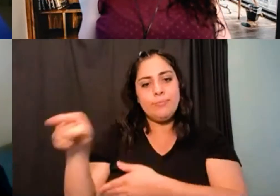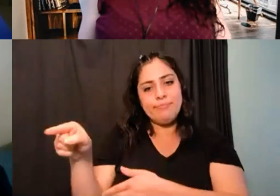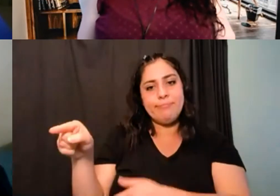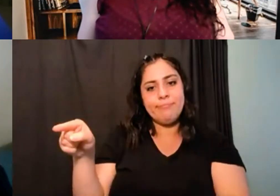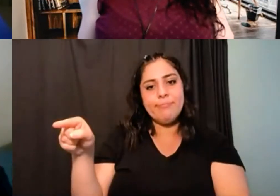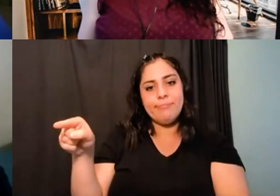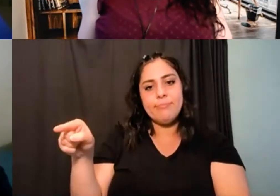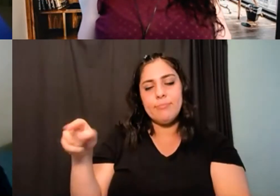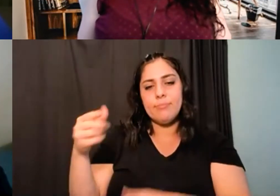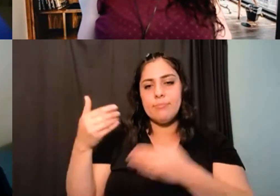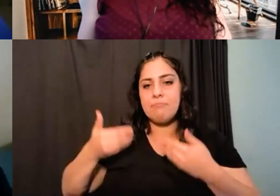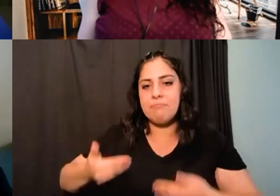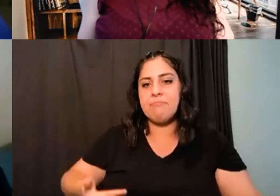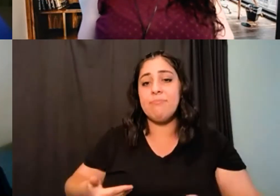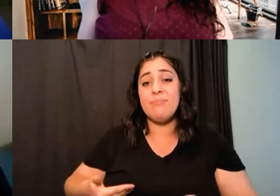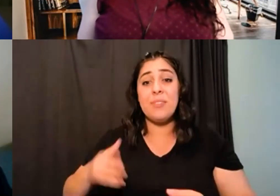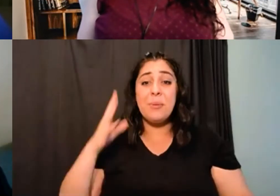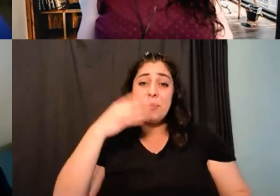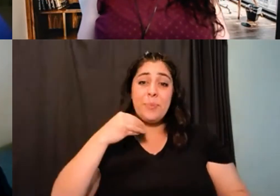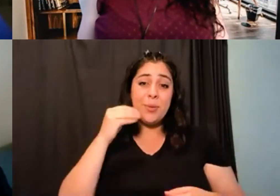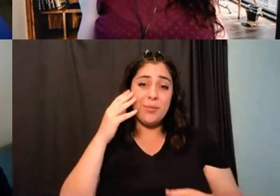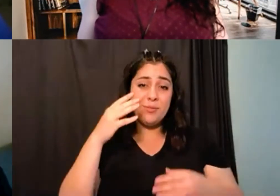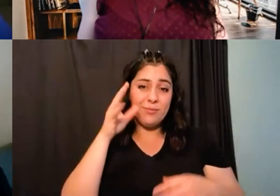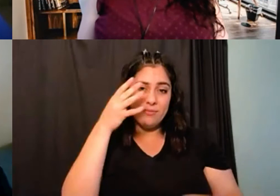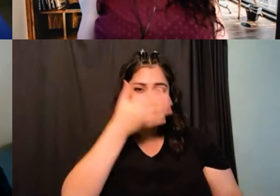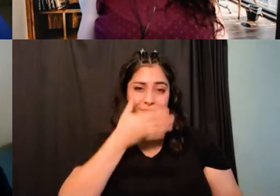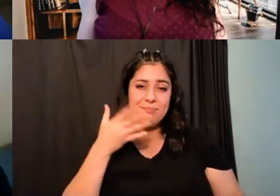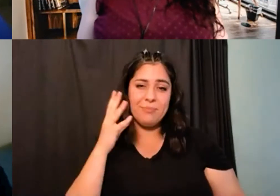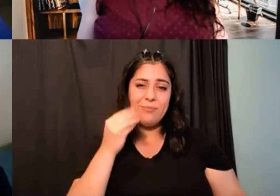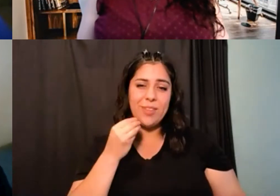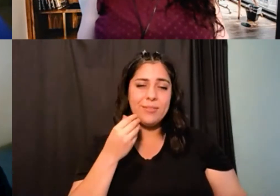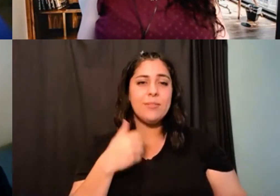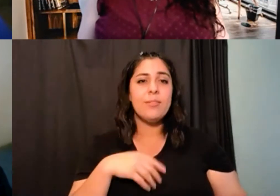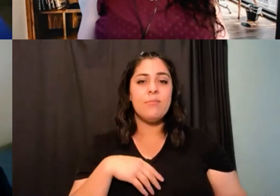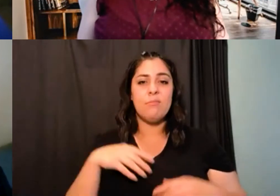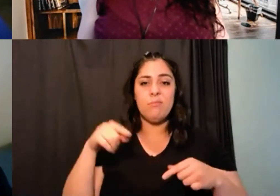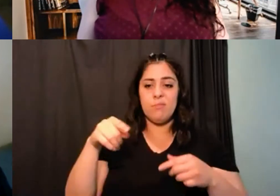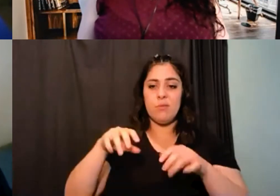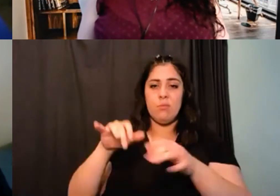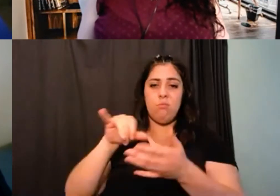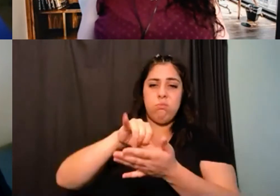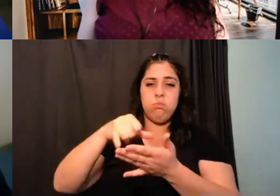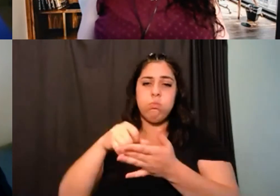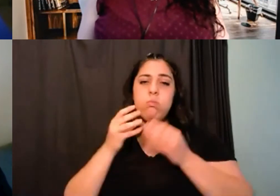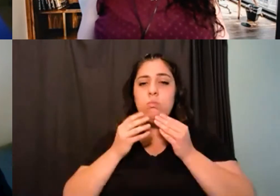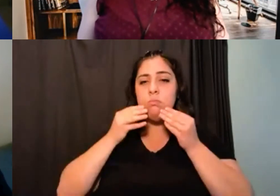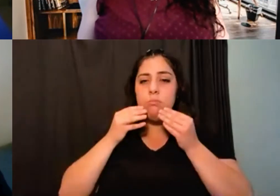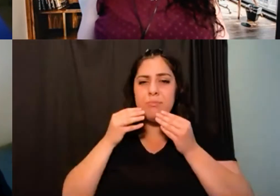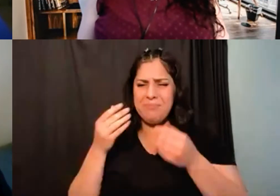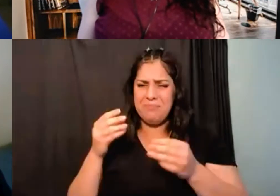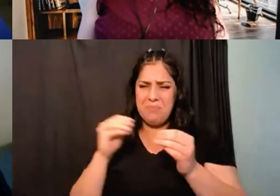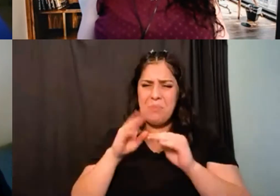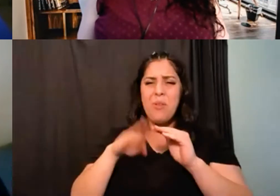than a pretty face, heavy limbs, double chin, big belly, more